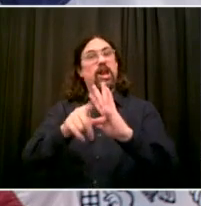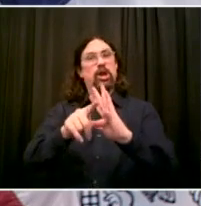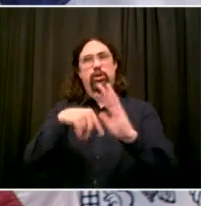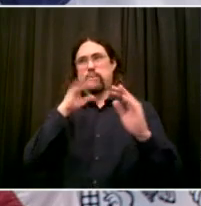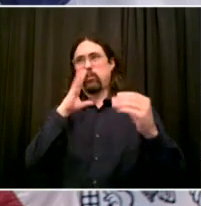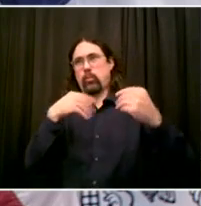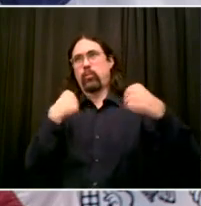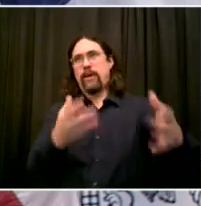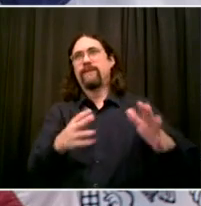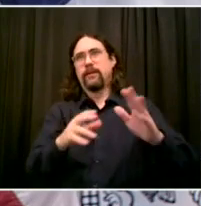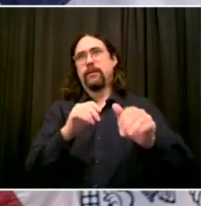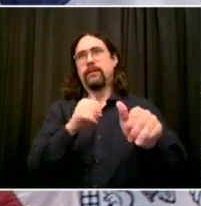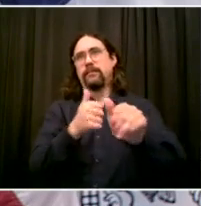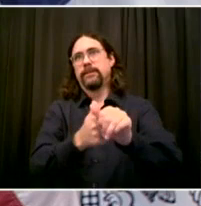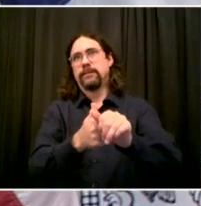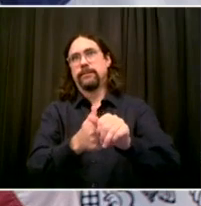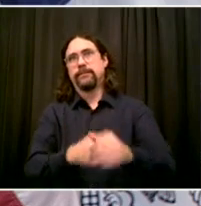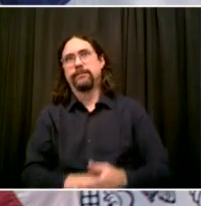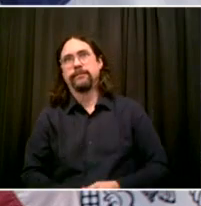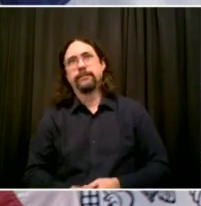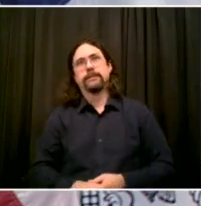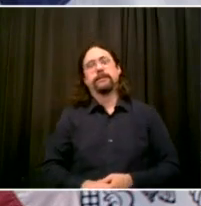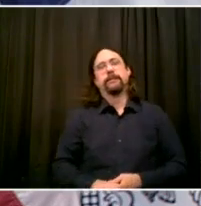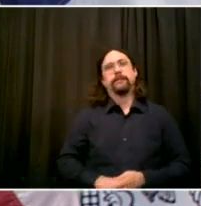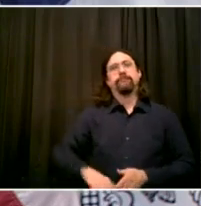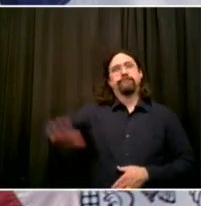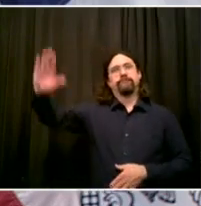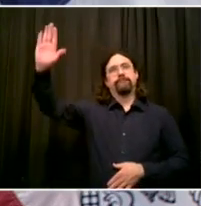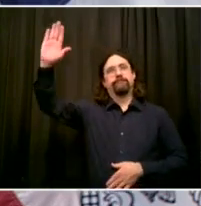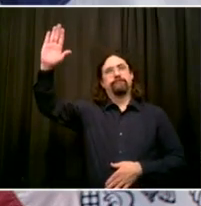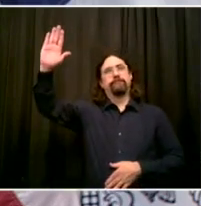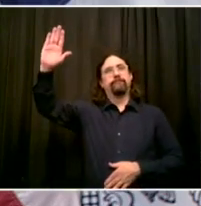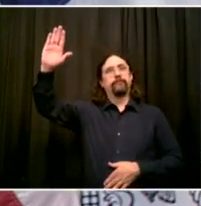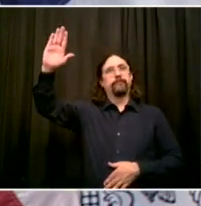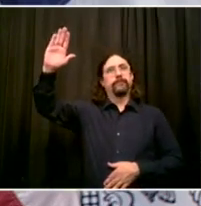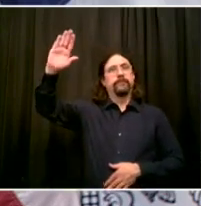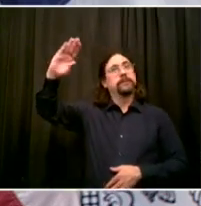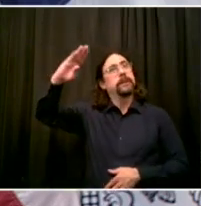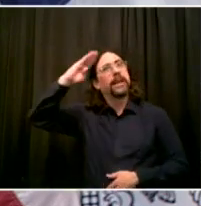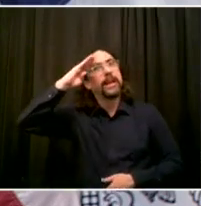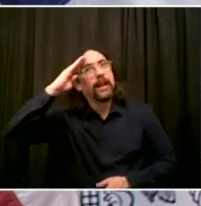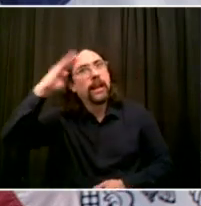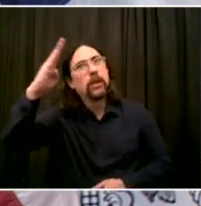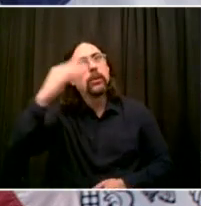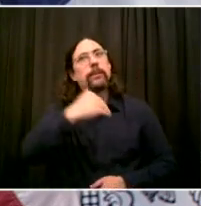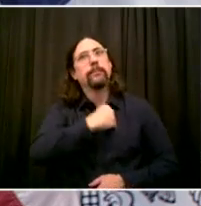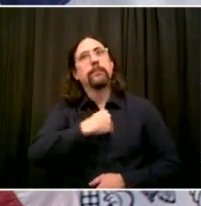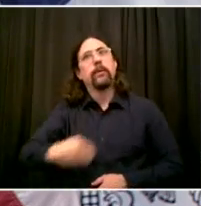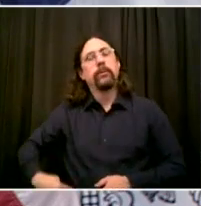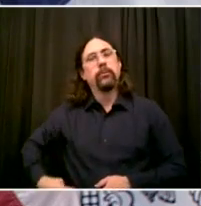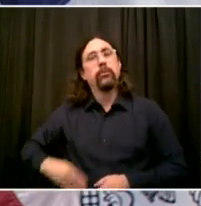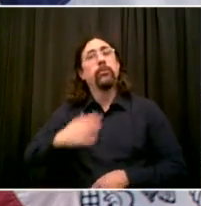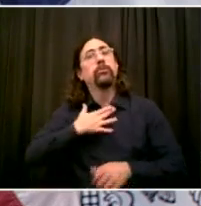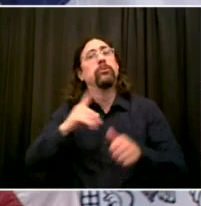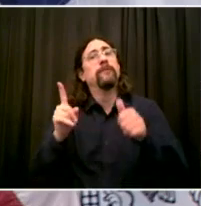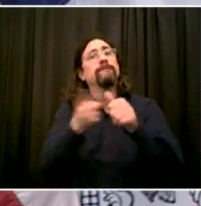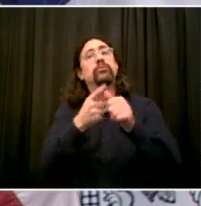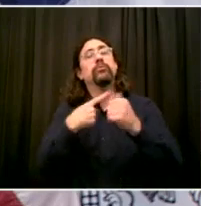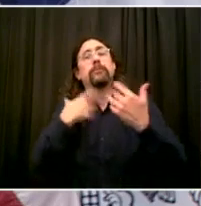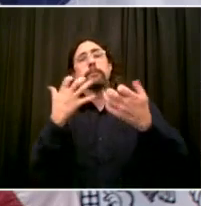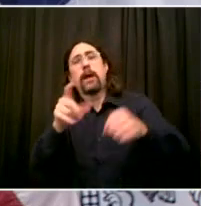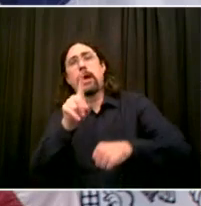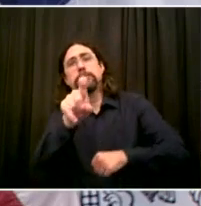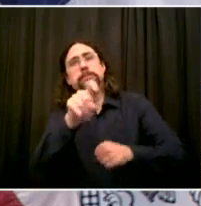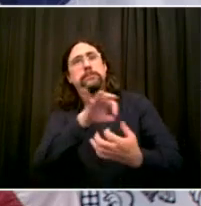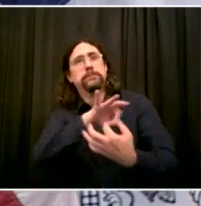Mr. Mayor. Wanted to first ask about daycare and the announcement here. It seems like you're hoping to have